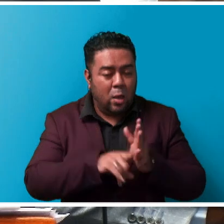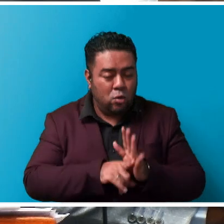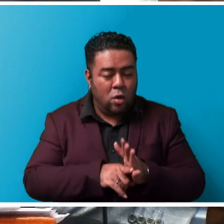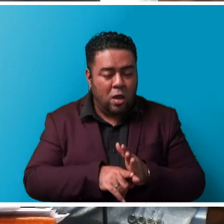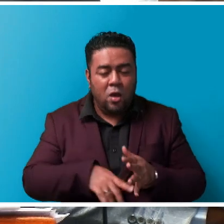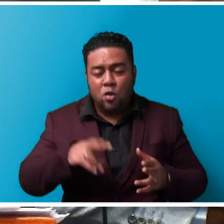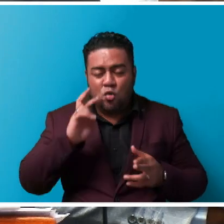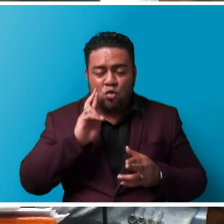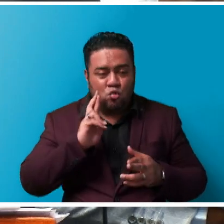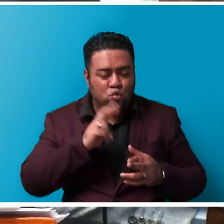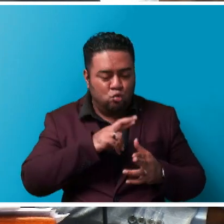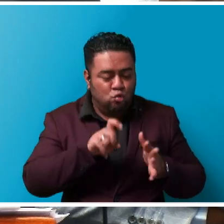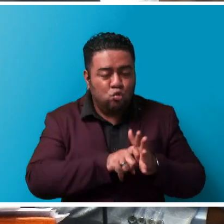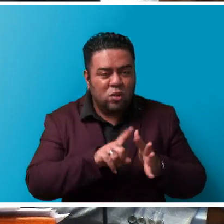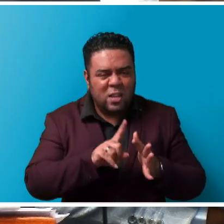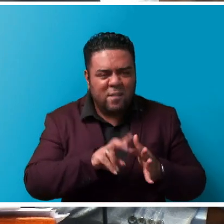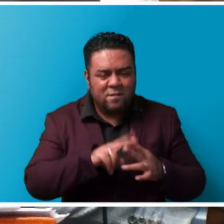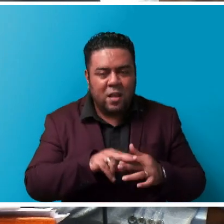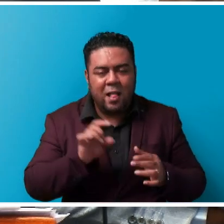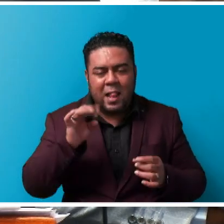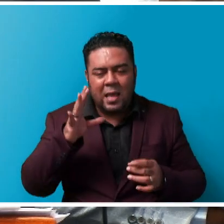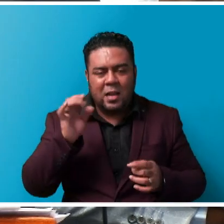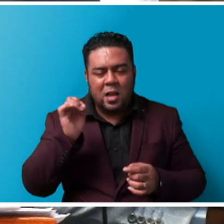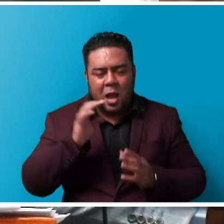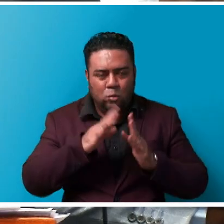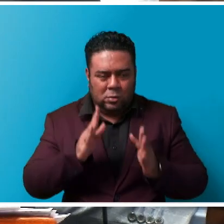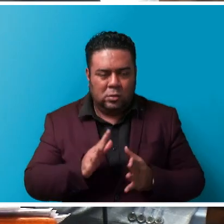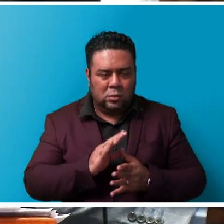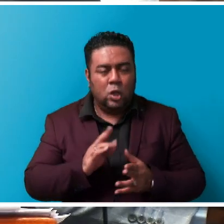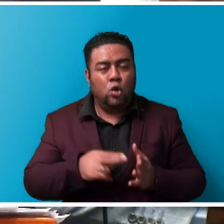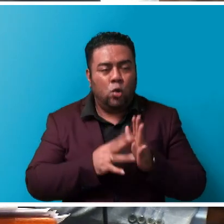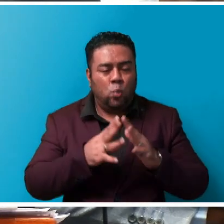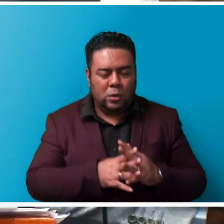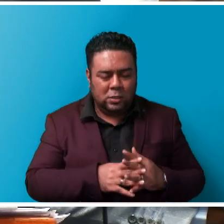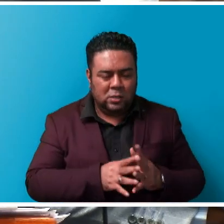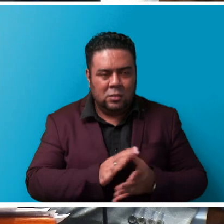and Northwest and Suva Harbour Lighthouse. The